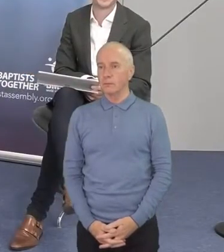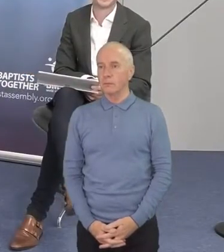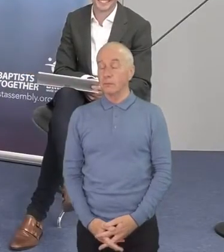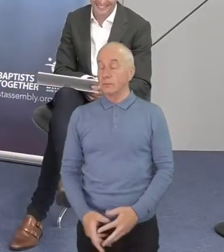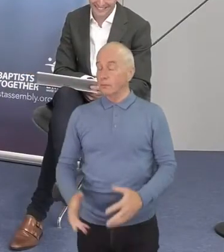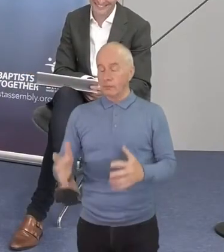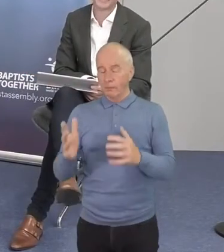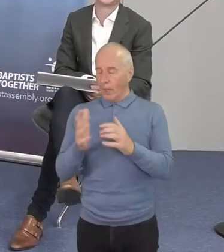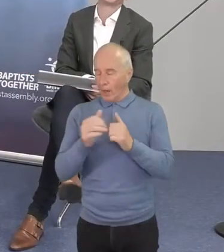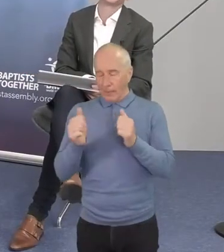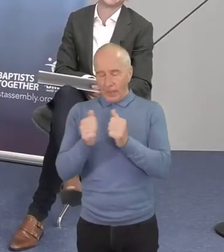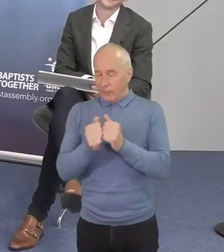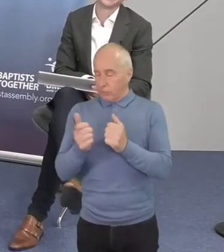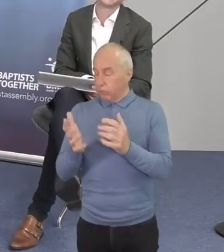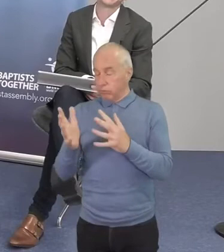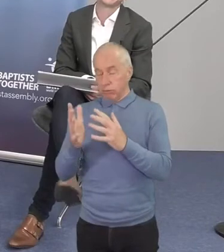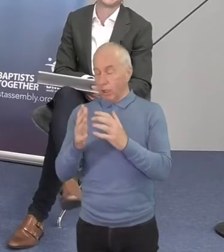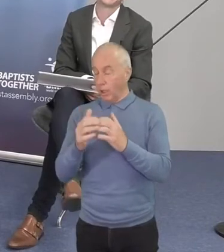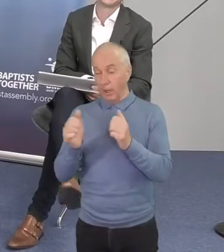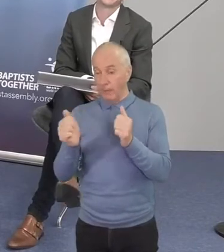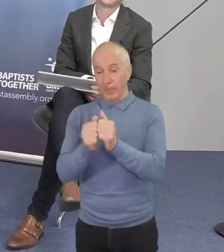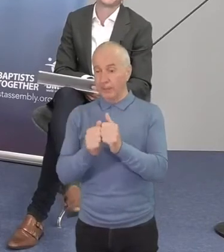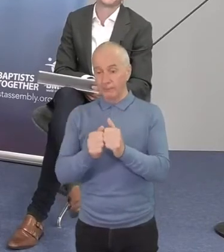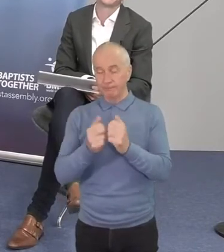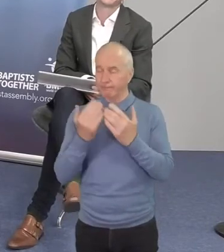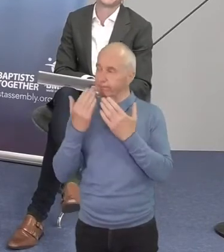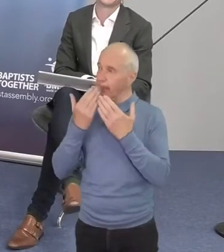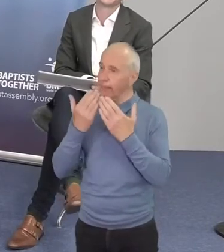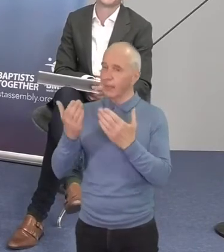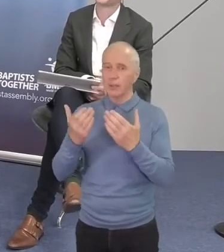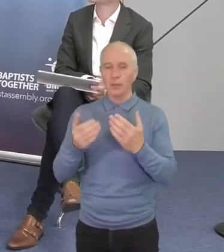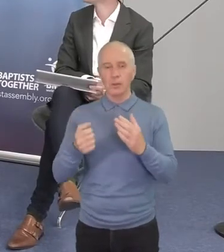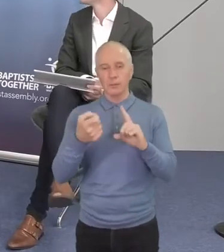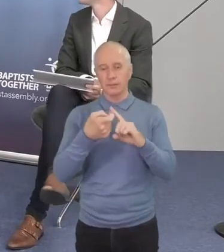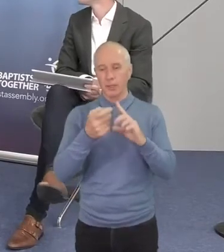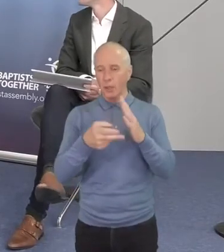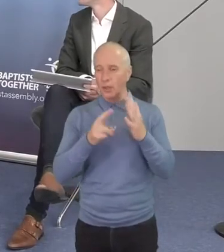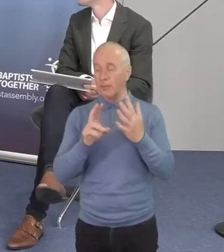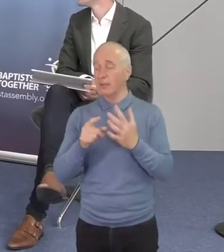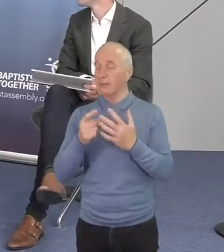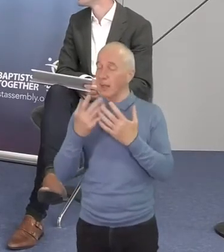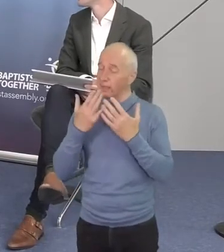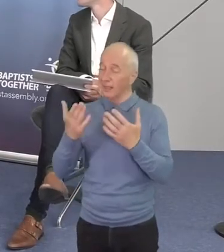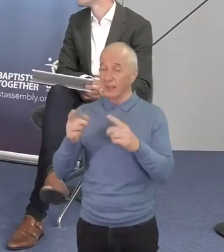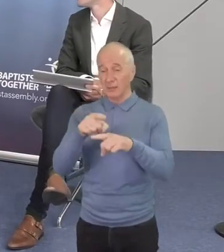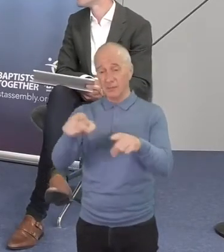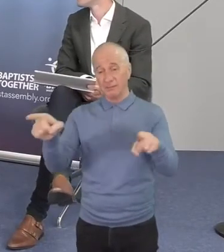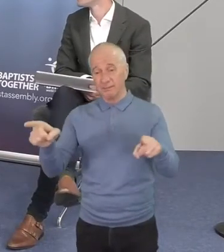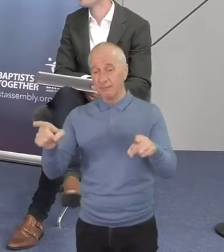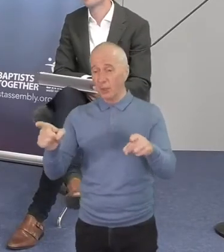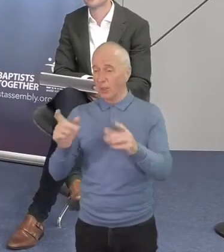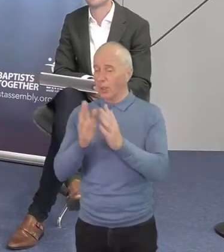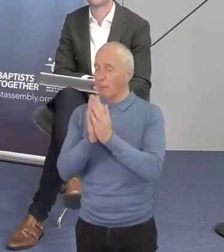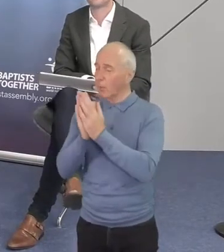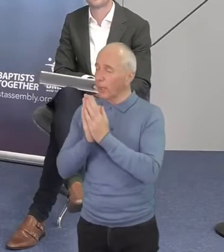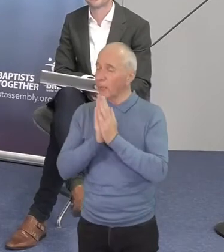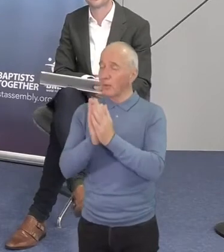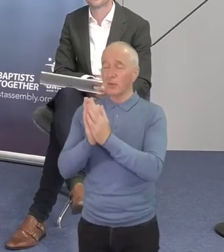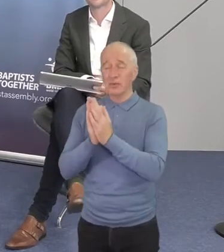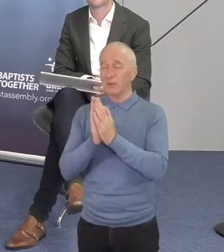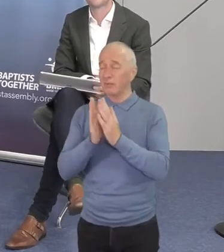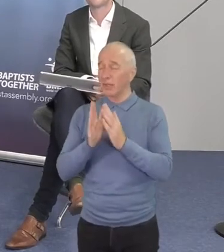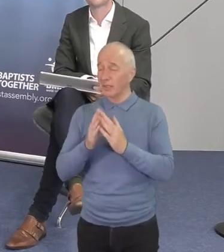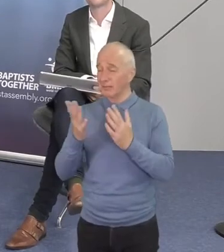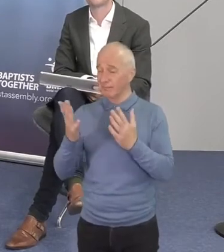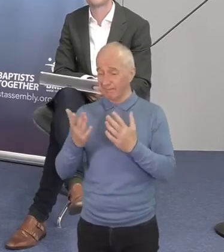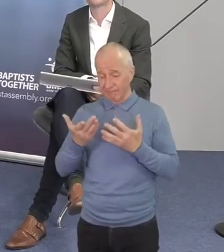Amen and amen. Thank you, Kwame, for leading us, and thank you at home for praying with us, not just this morning, but just consistently throughout